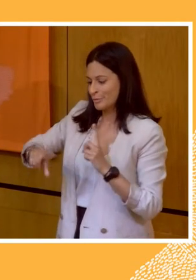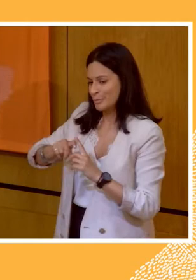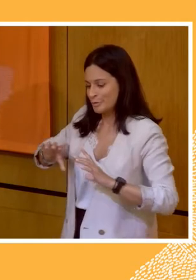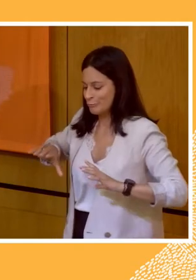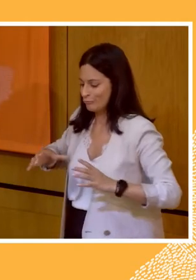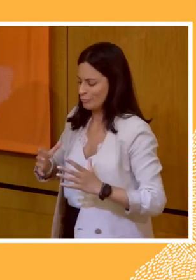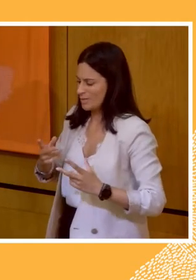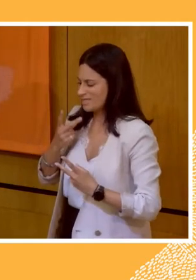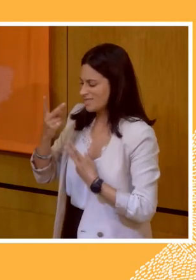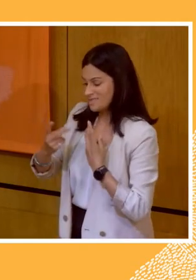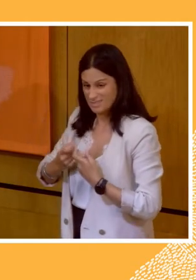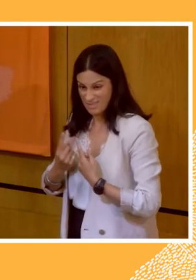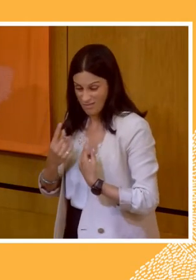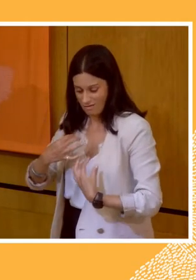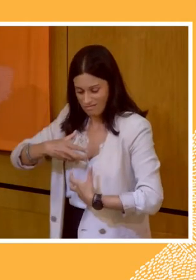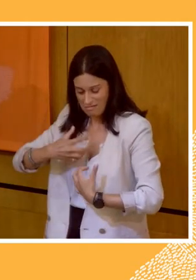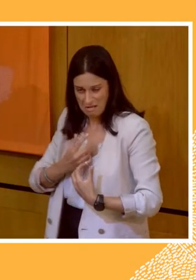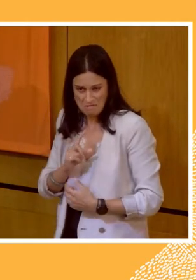each other.